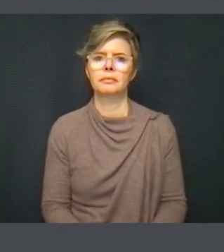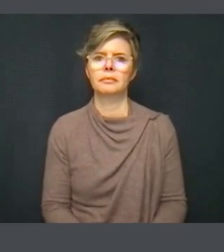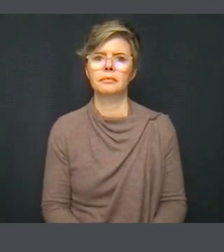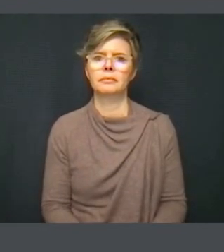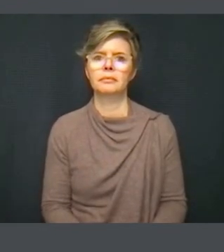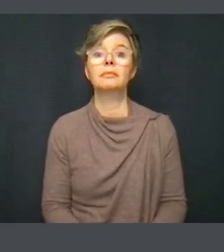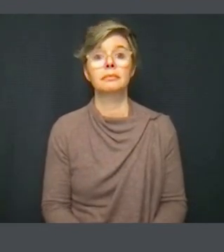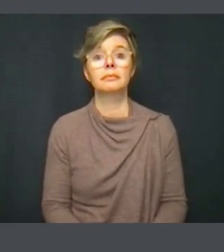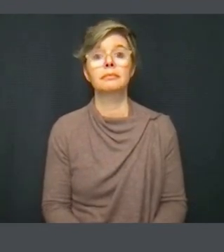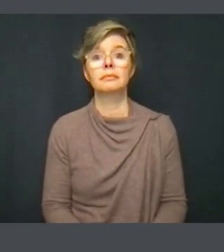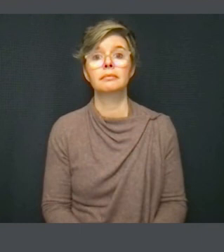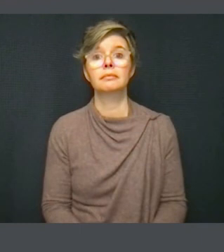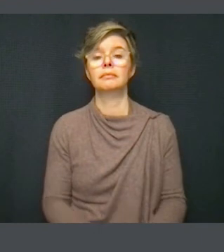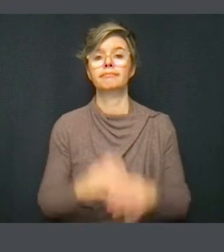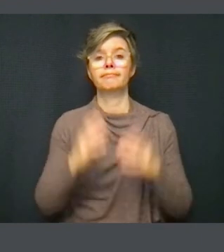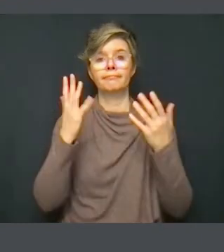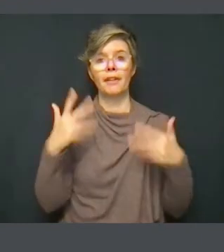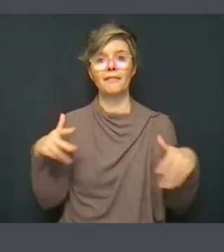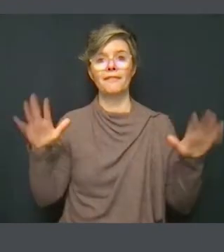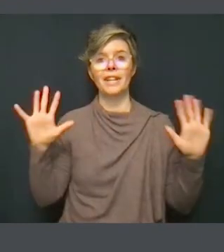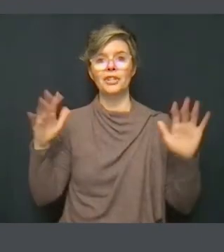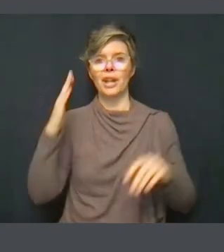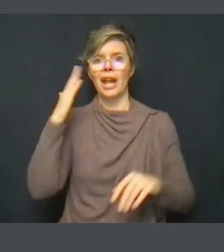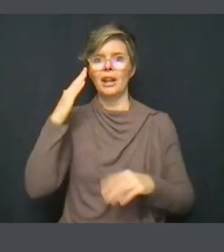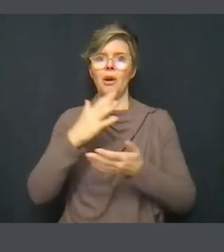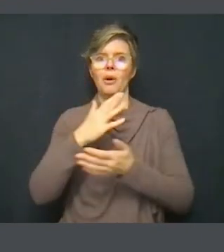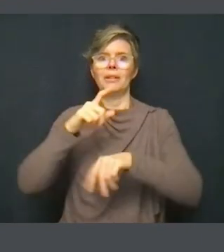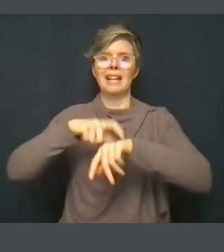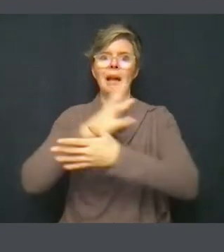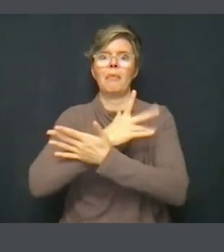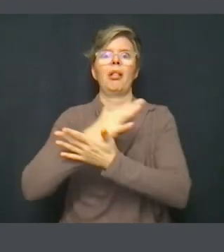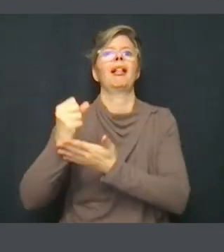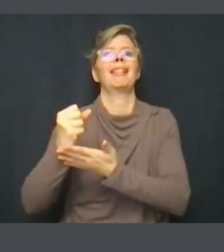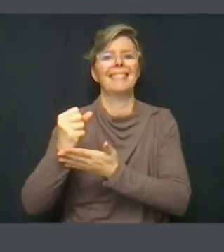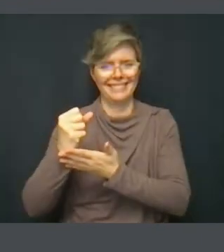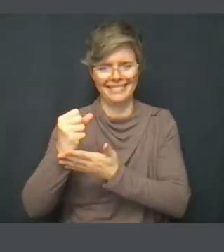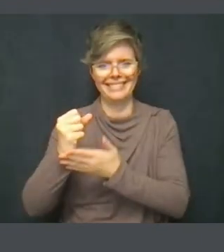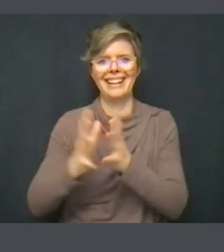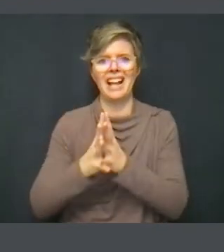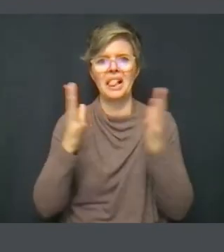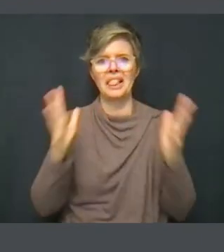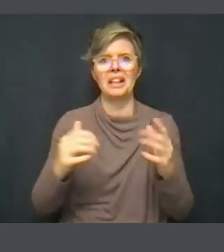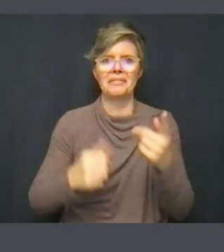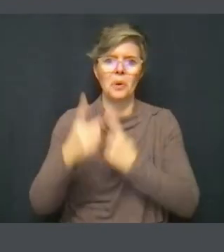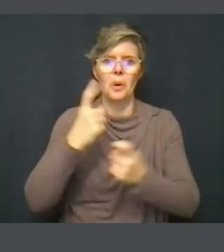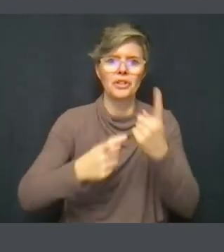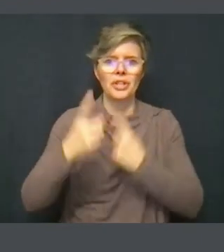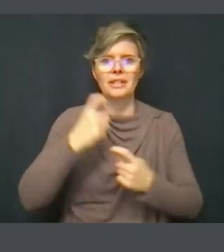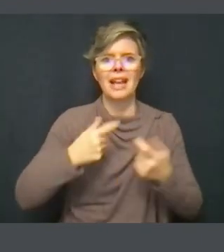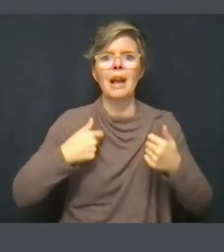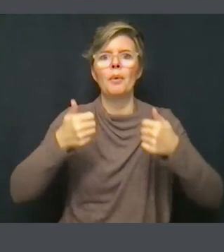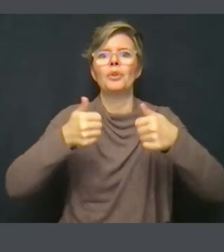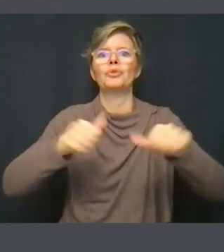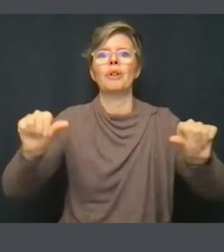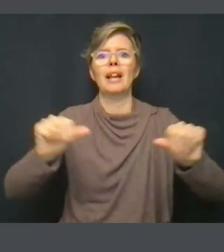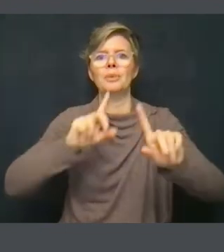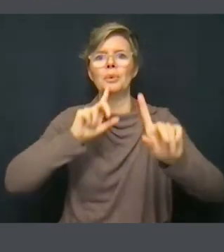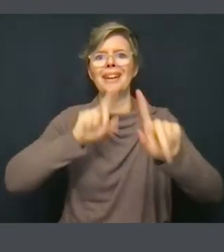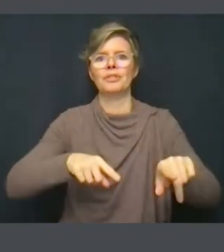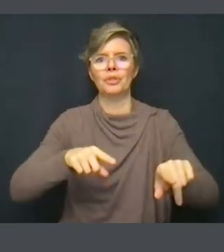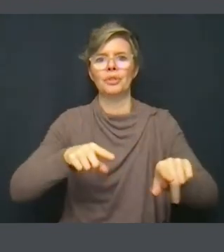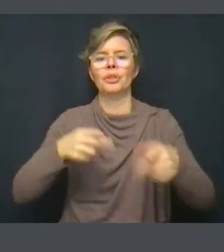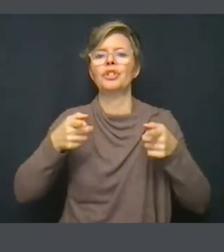Okay, so I'm done. I know I'm a little over time. There's a lot of questions that I think we will try to get to during the